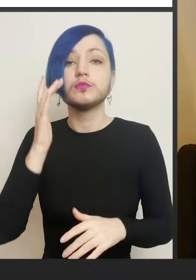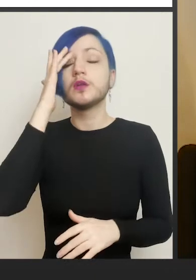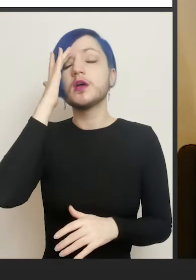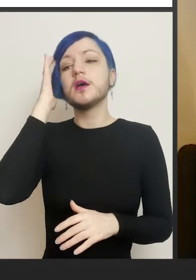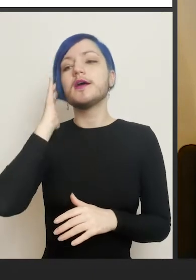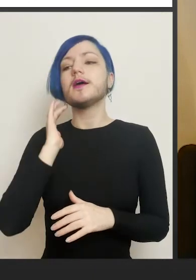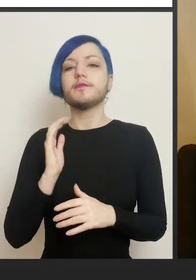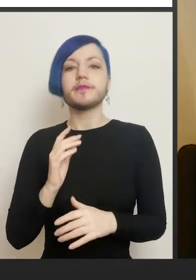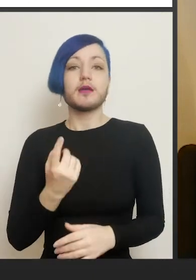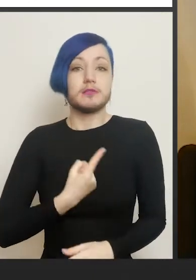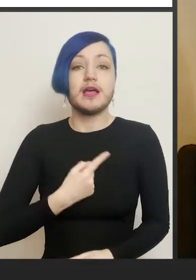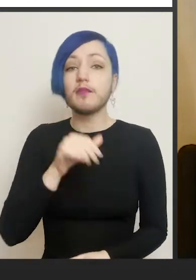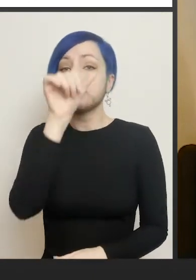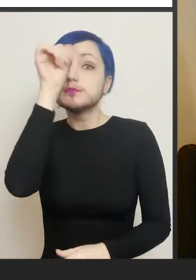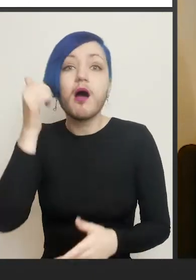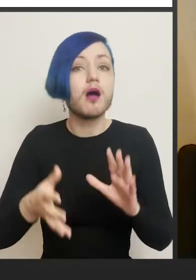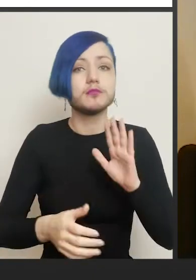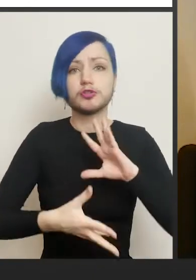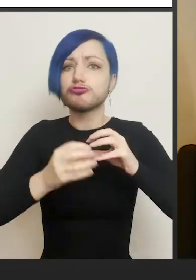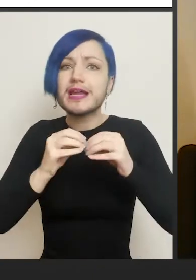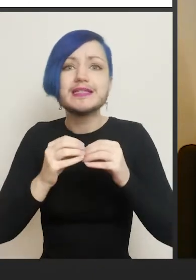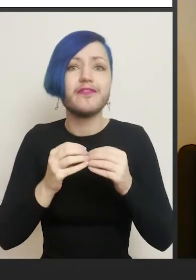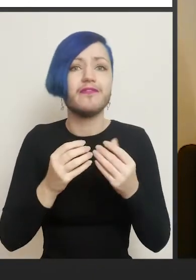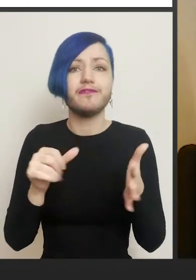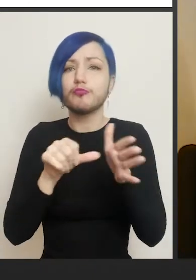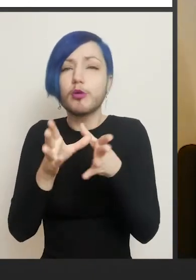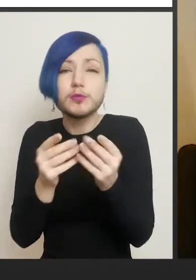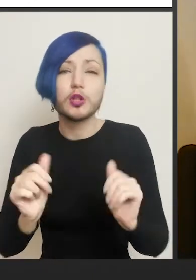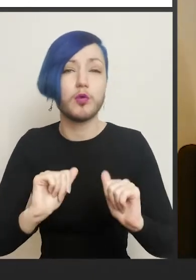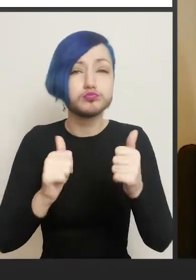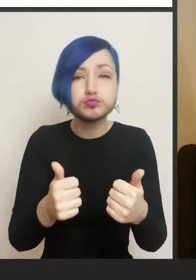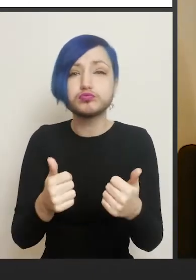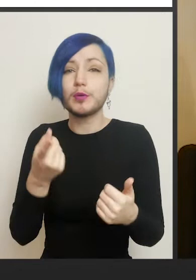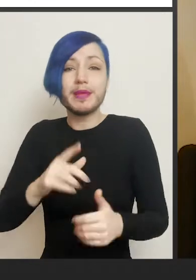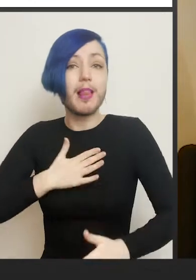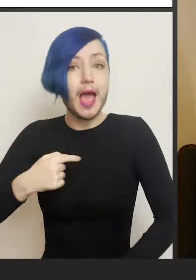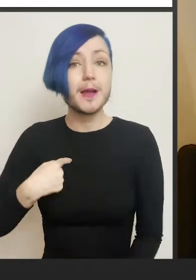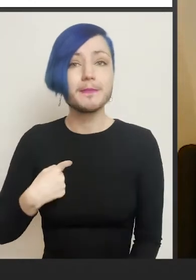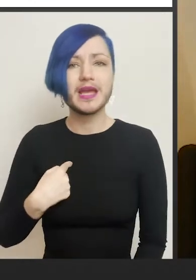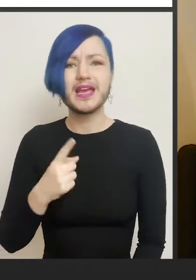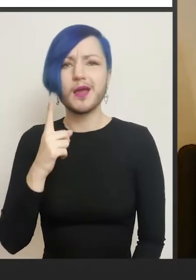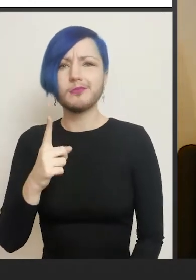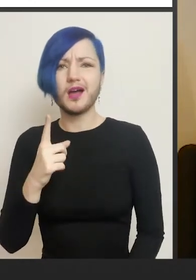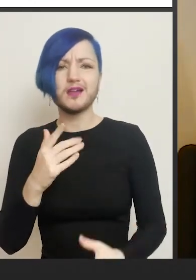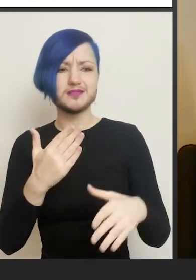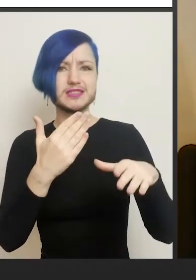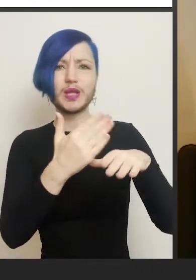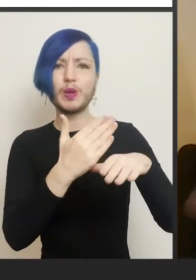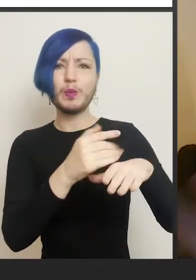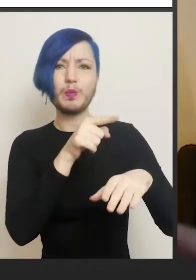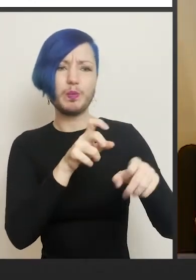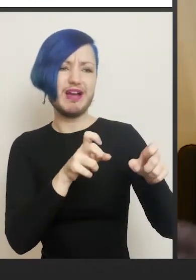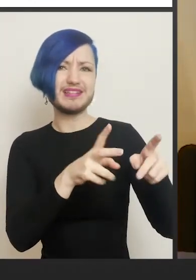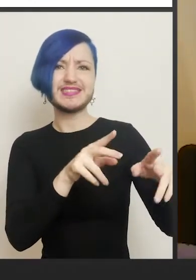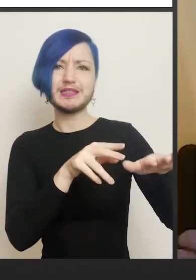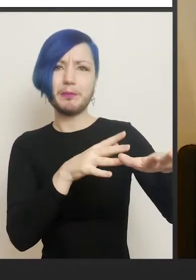that even though I'm really smart and really creative and a great problem solver and people seem to love me, for some reason I didn't fit